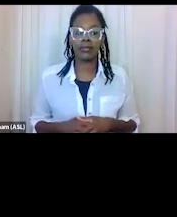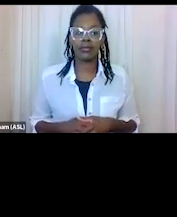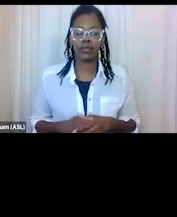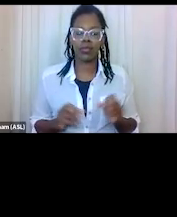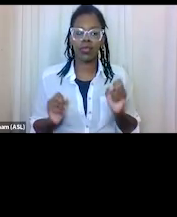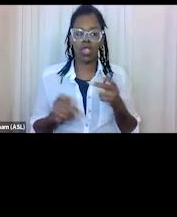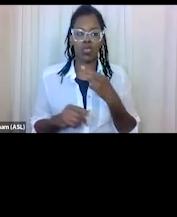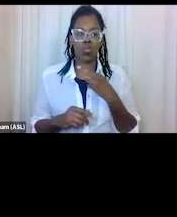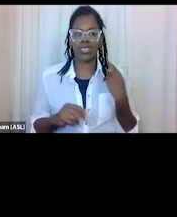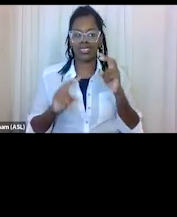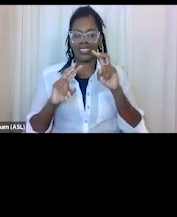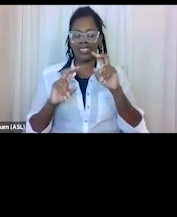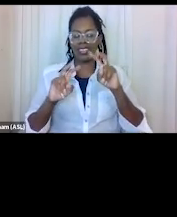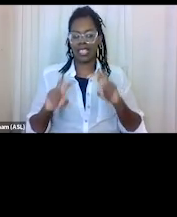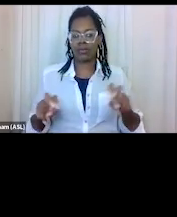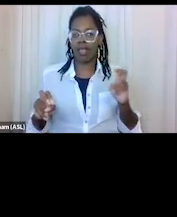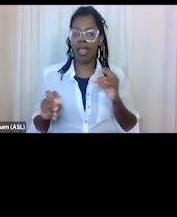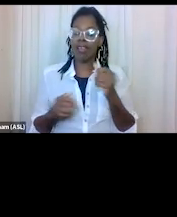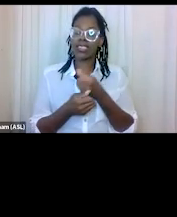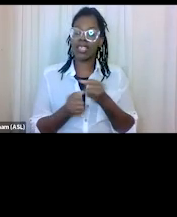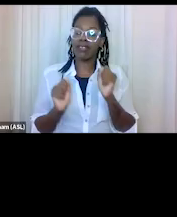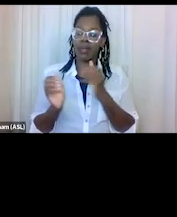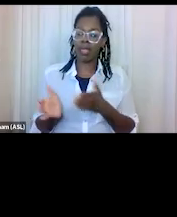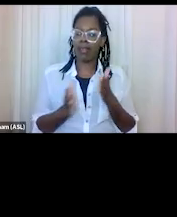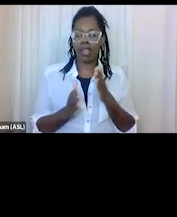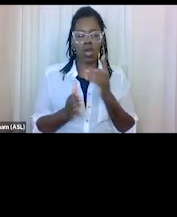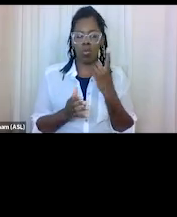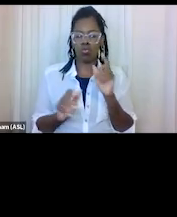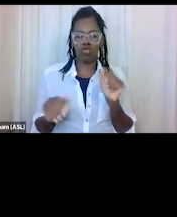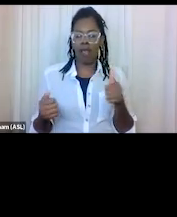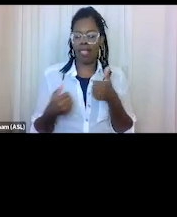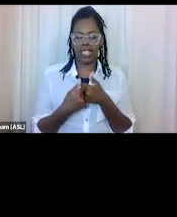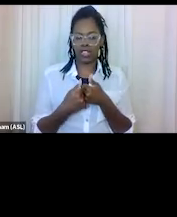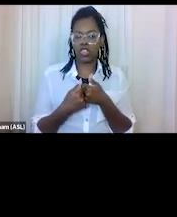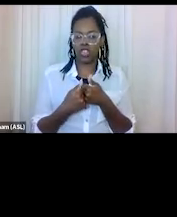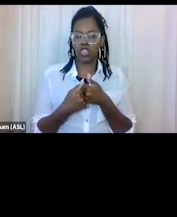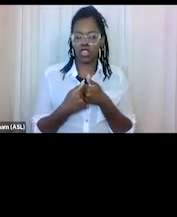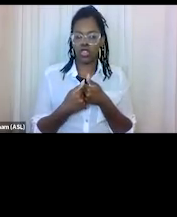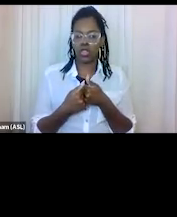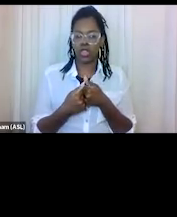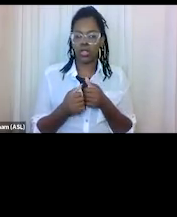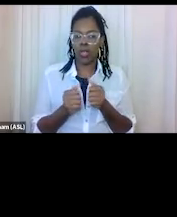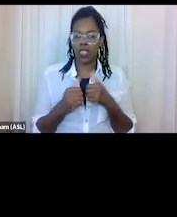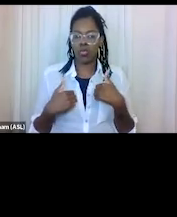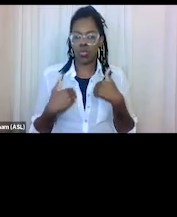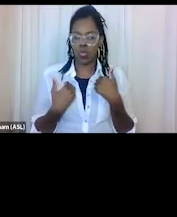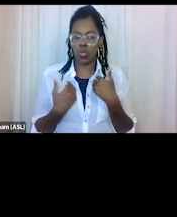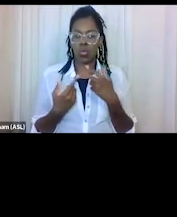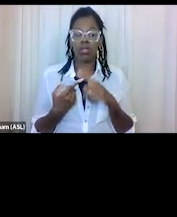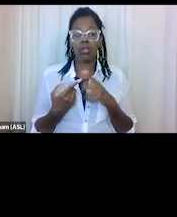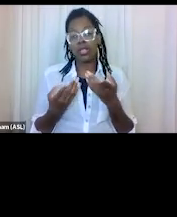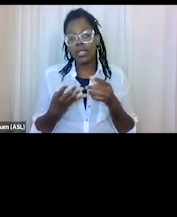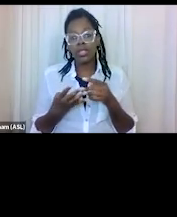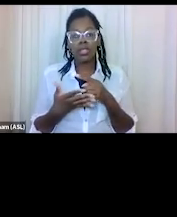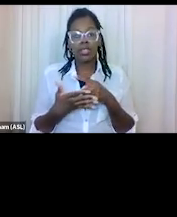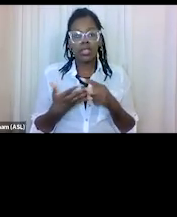Okay, risk assessments and safety planning. So some of the challenges with risk assessments and safety planning with youth experiencing homelessness include, so this